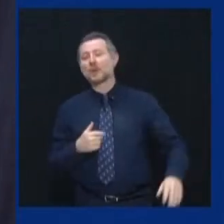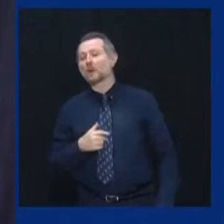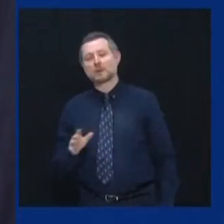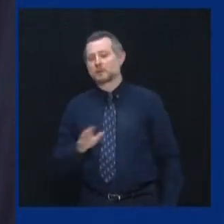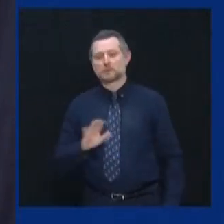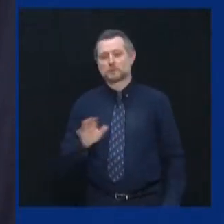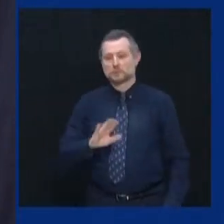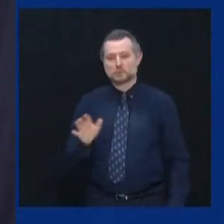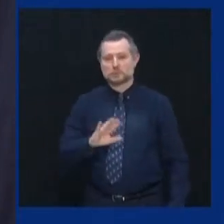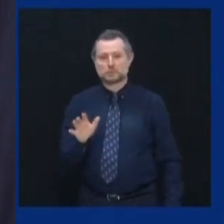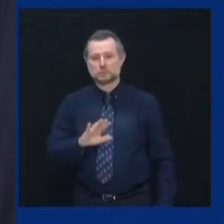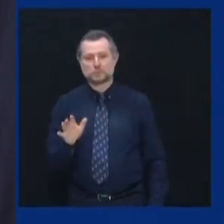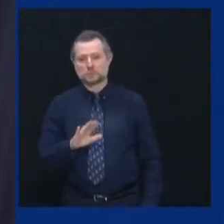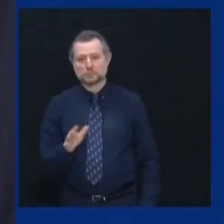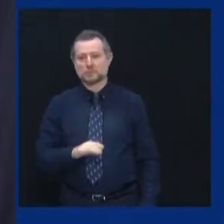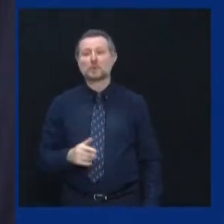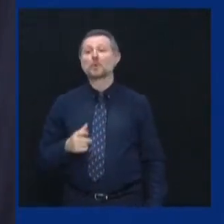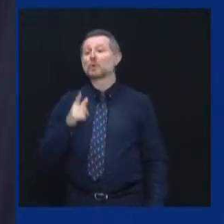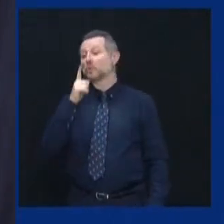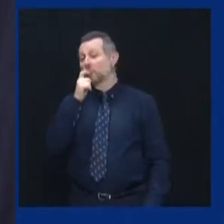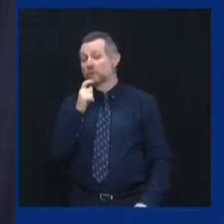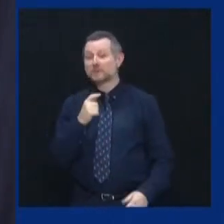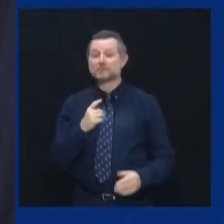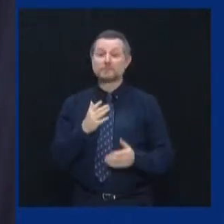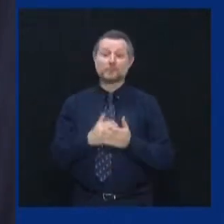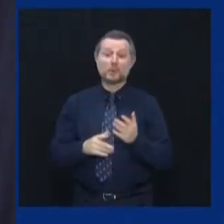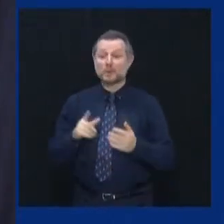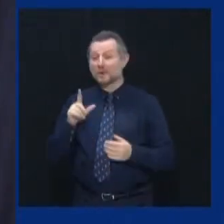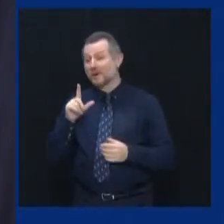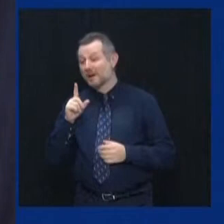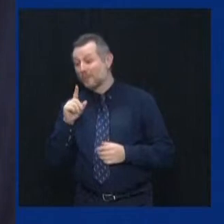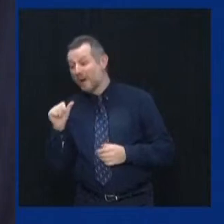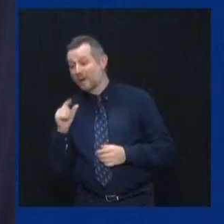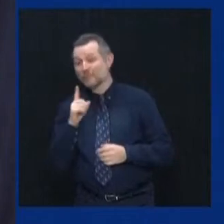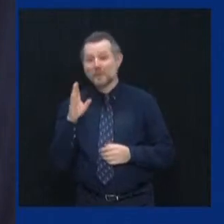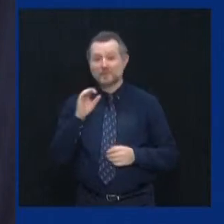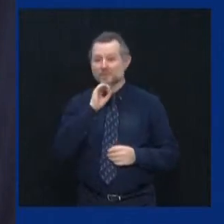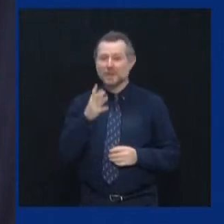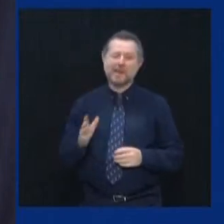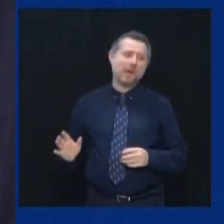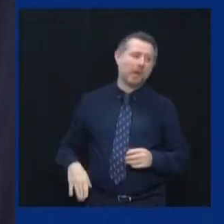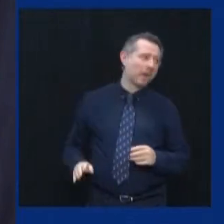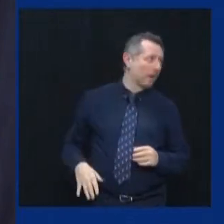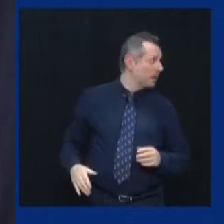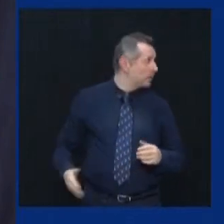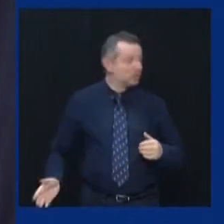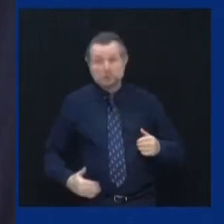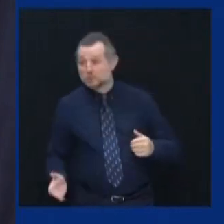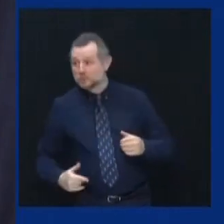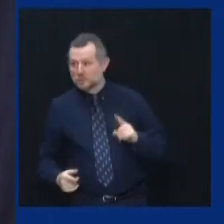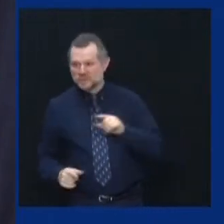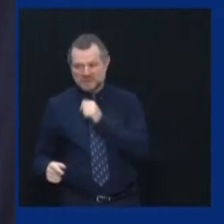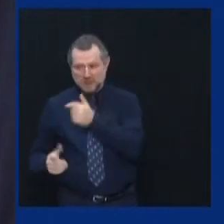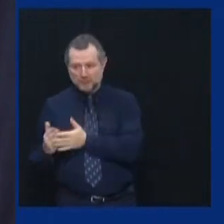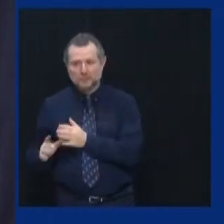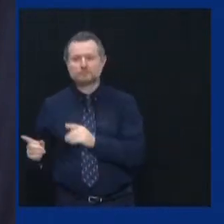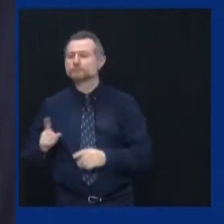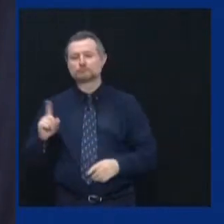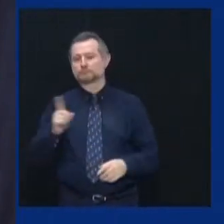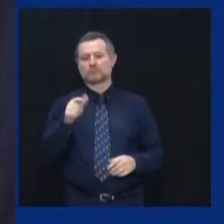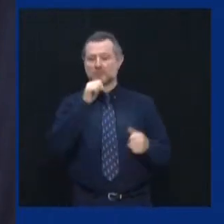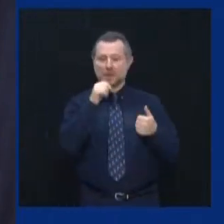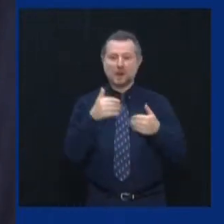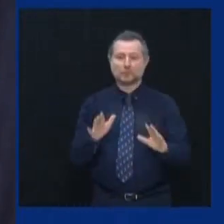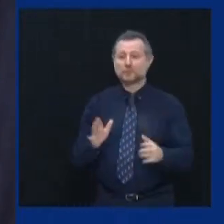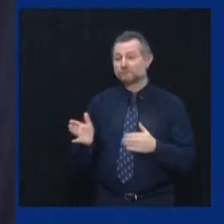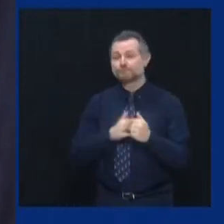not eligible for the vaccine. I don't care if the person thinks they're a big shot. I don't care if